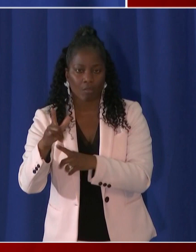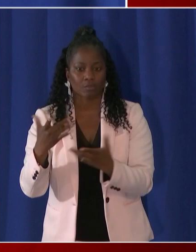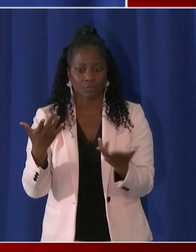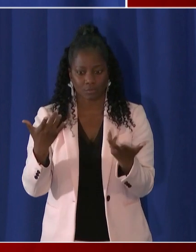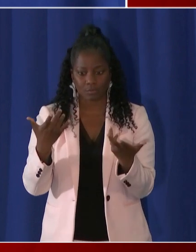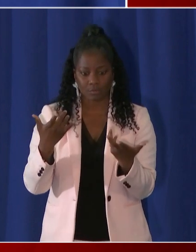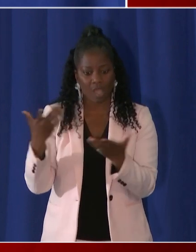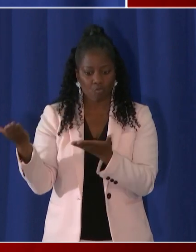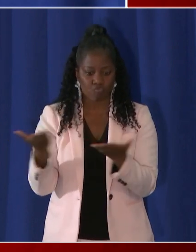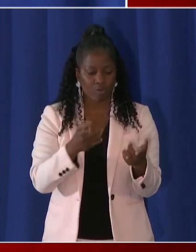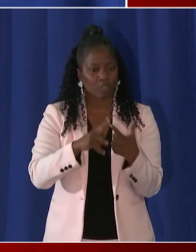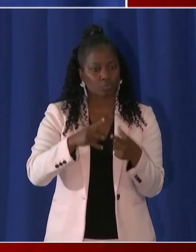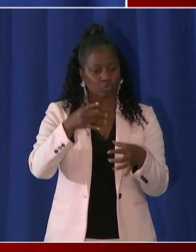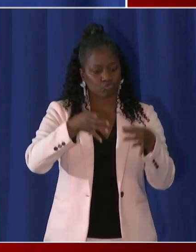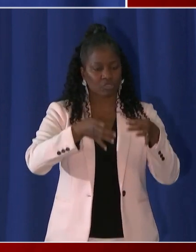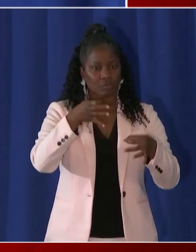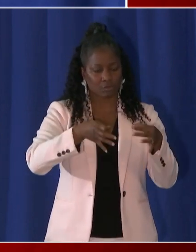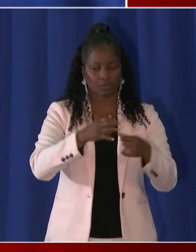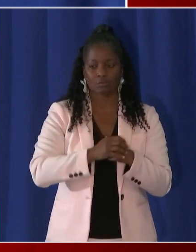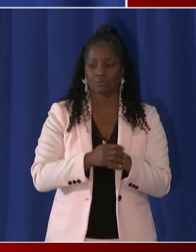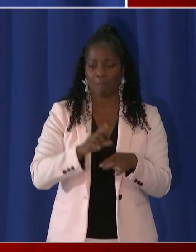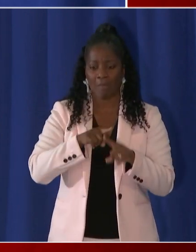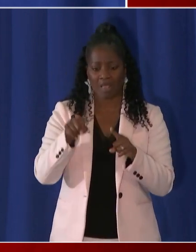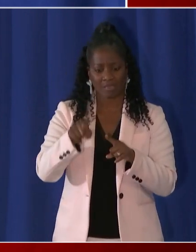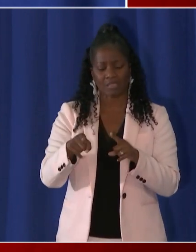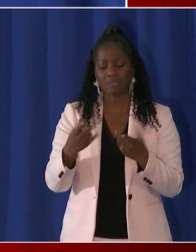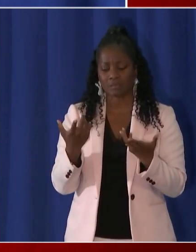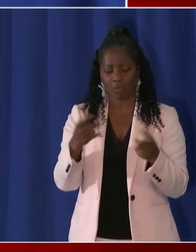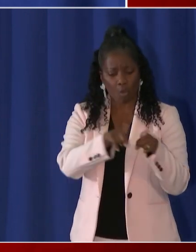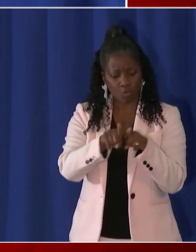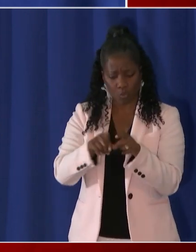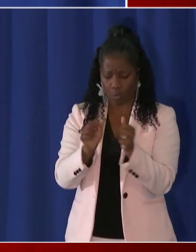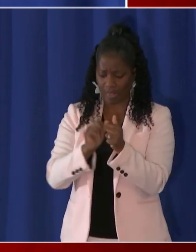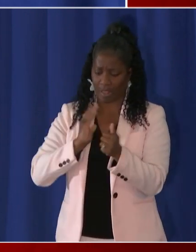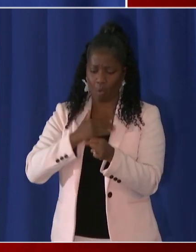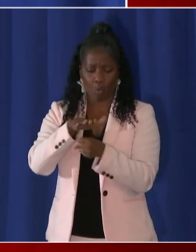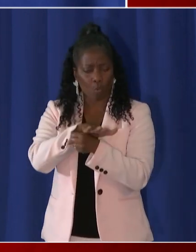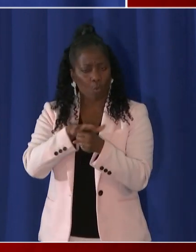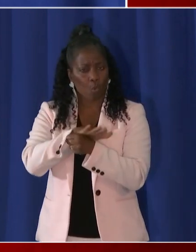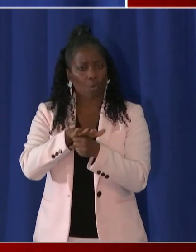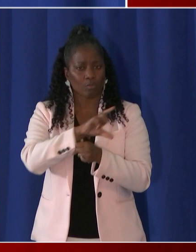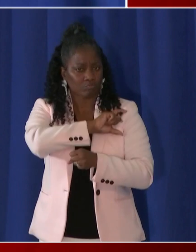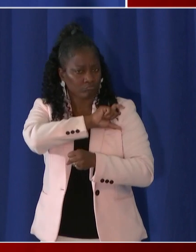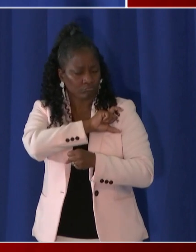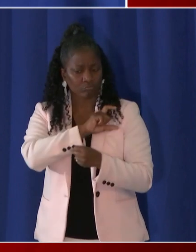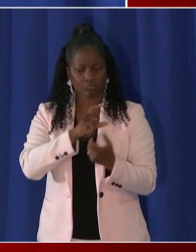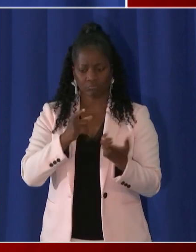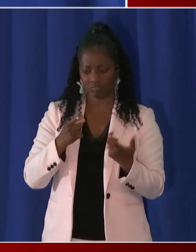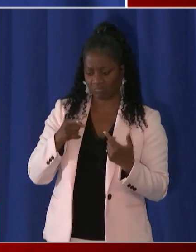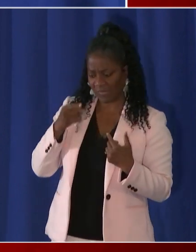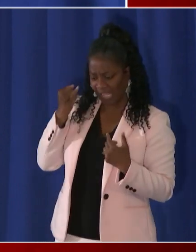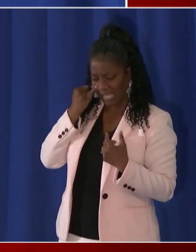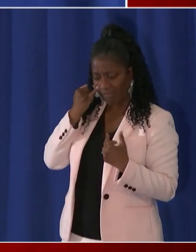renewed focus on our areas, with our local law enforcement officers where